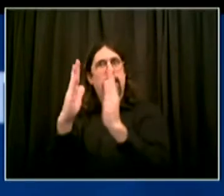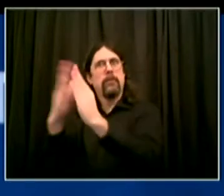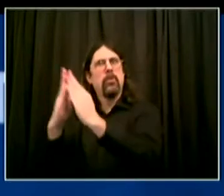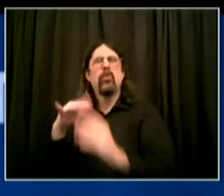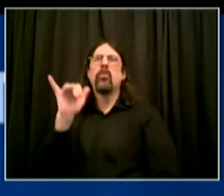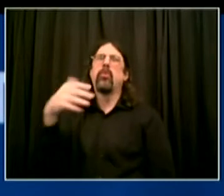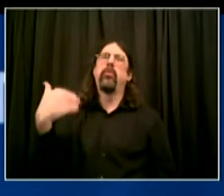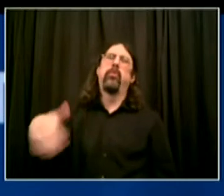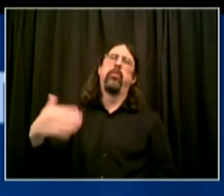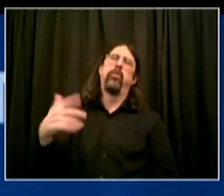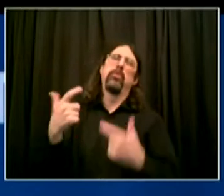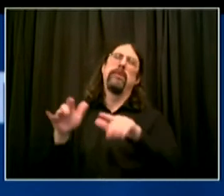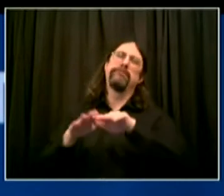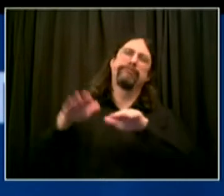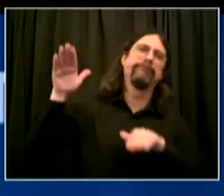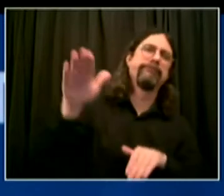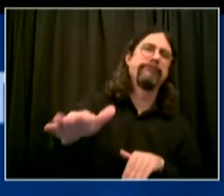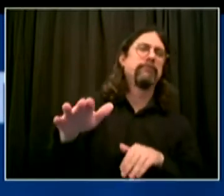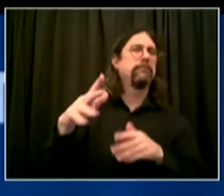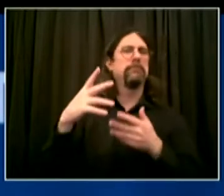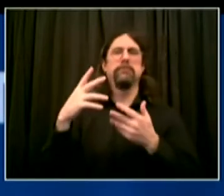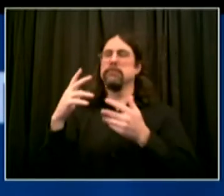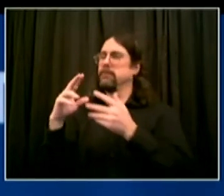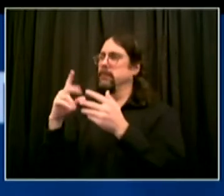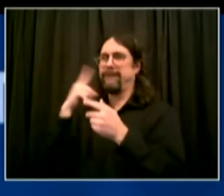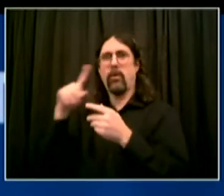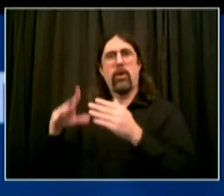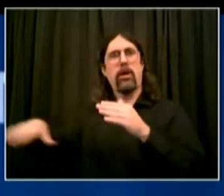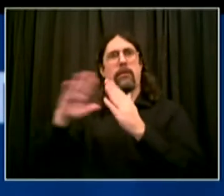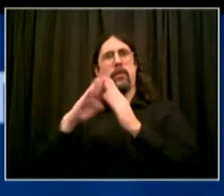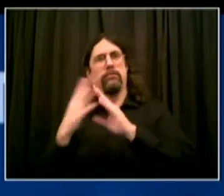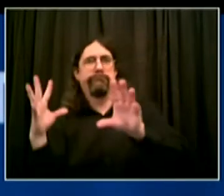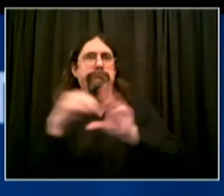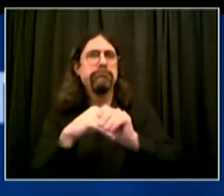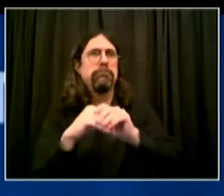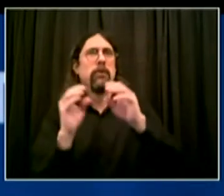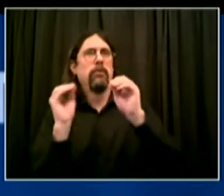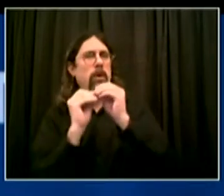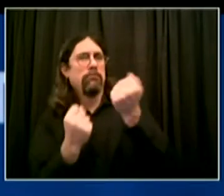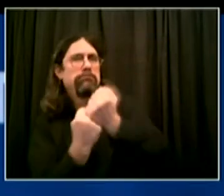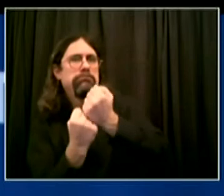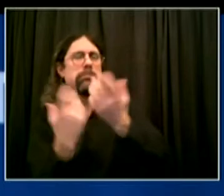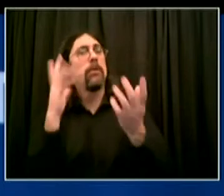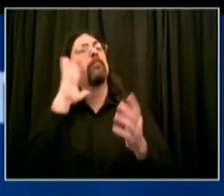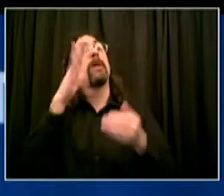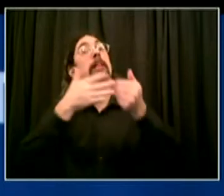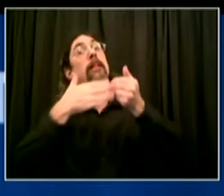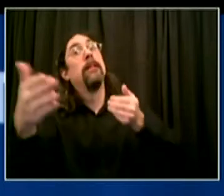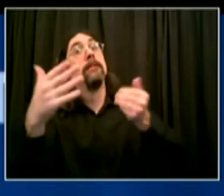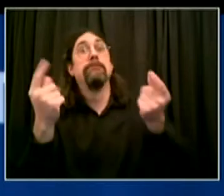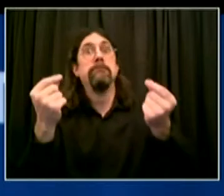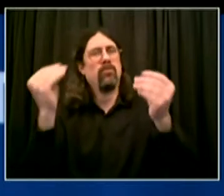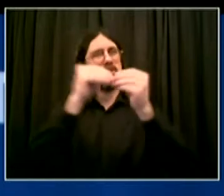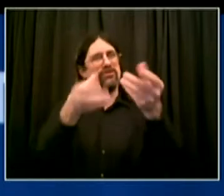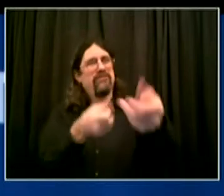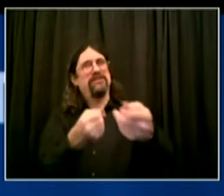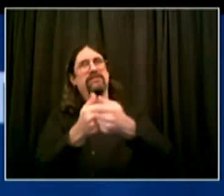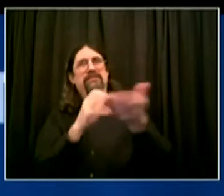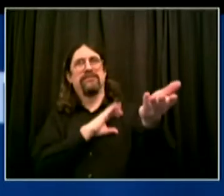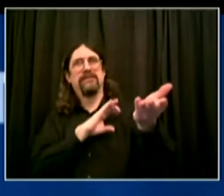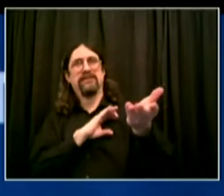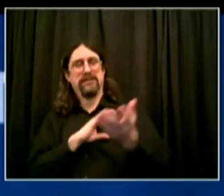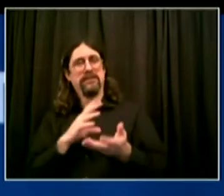into building that trust both ways. I think from the PD perspective and from the executive perspective, it